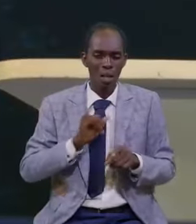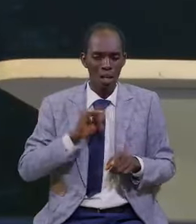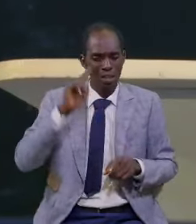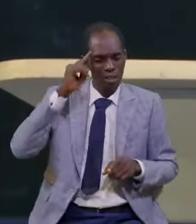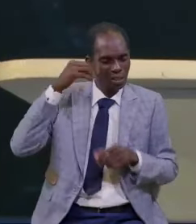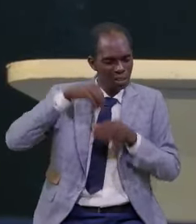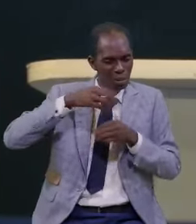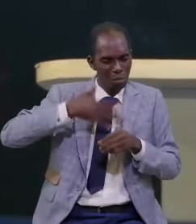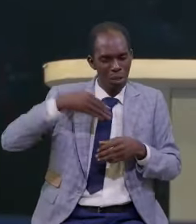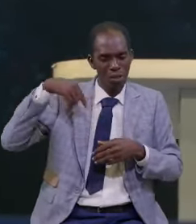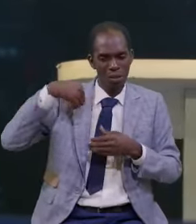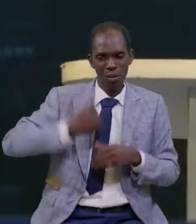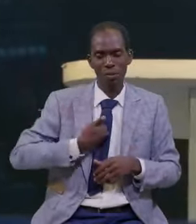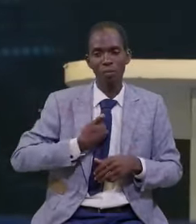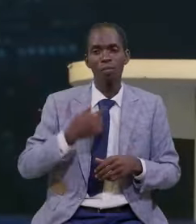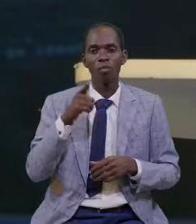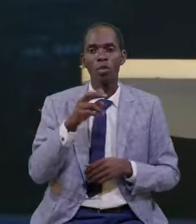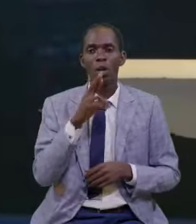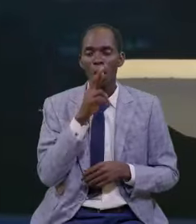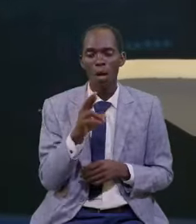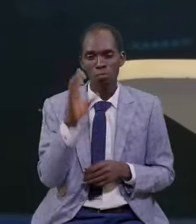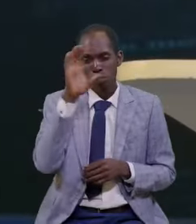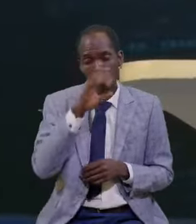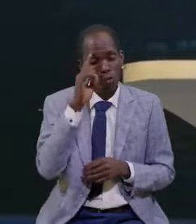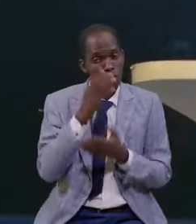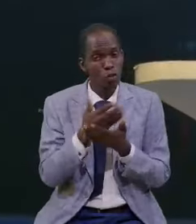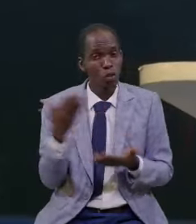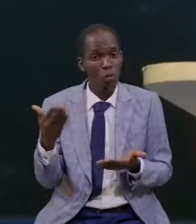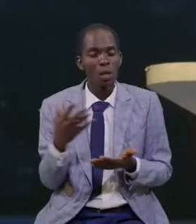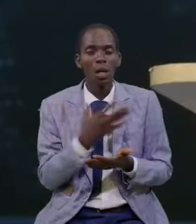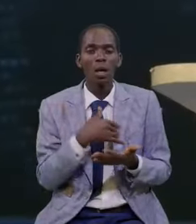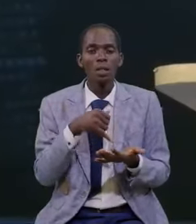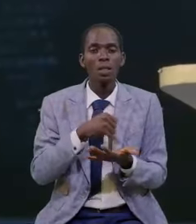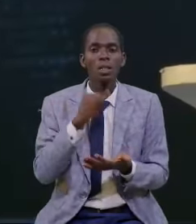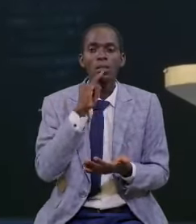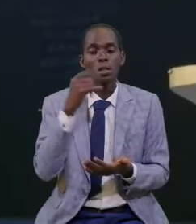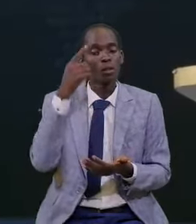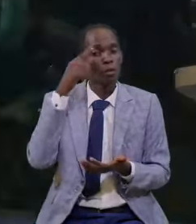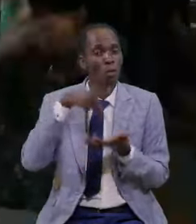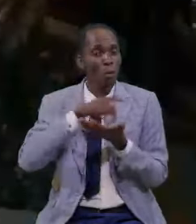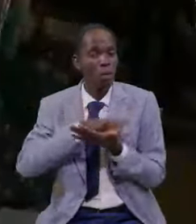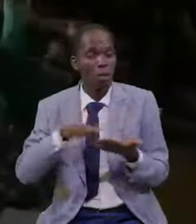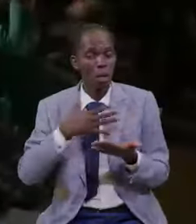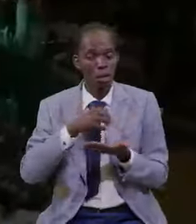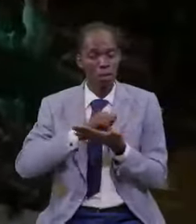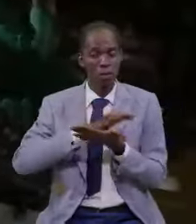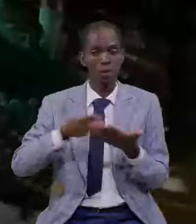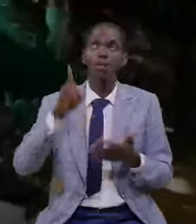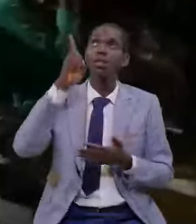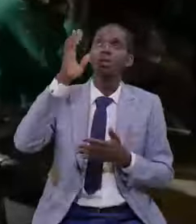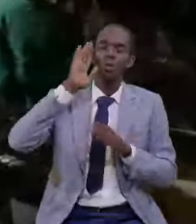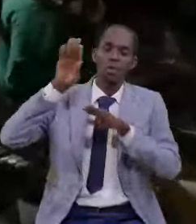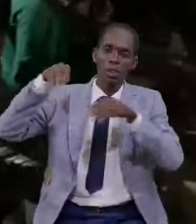for something. And it's for the purity and sanctification. He'll give it to you tonight in Jesus' name.